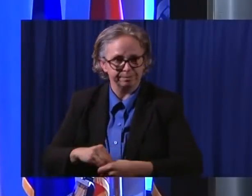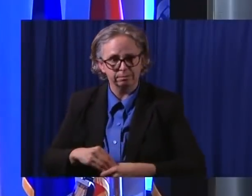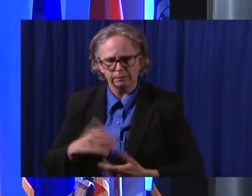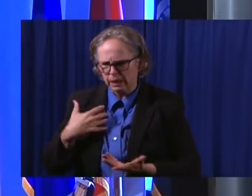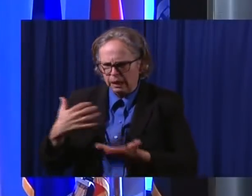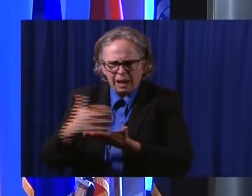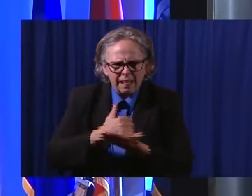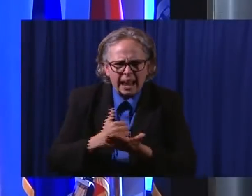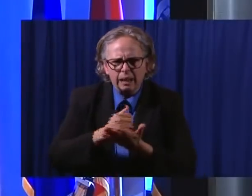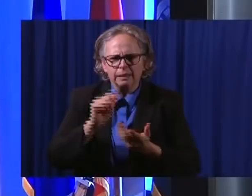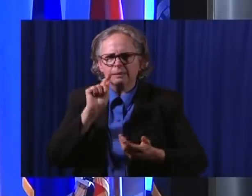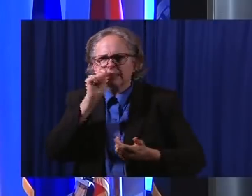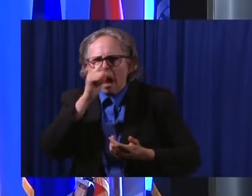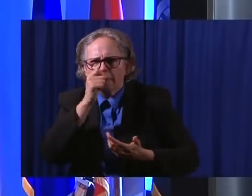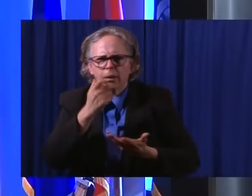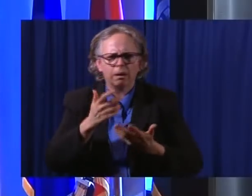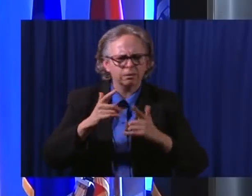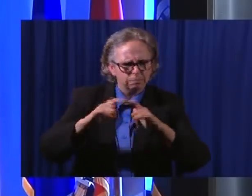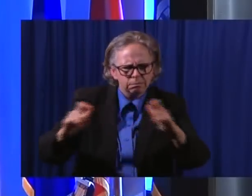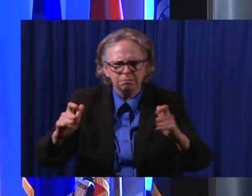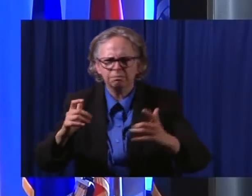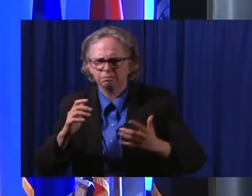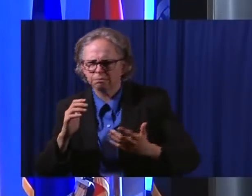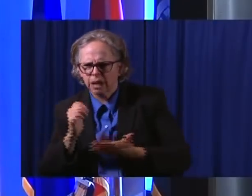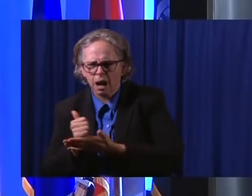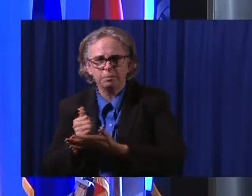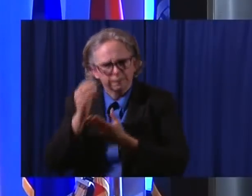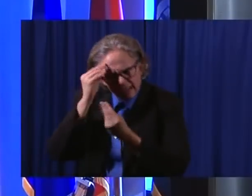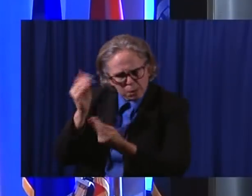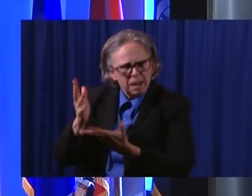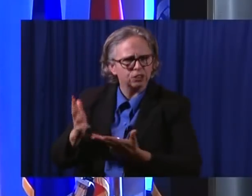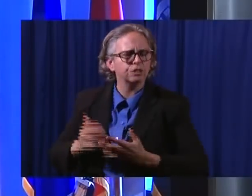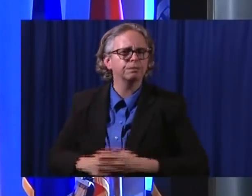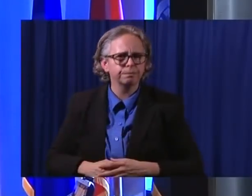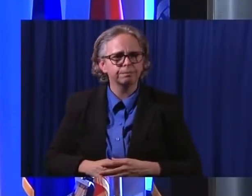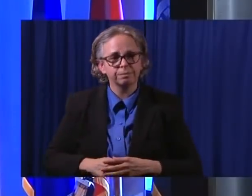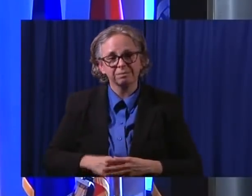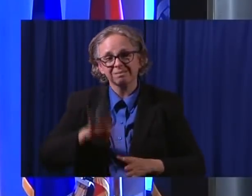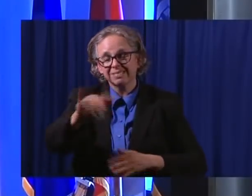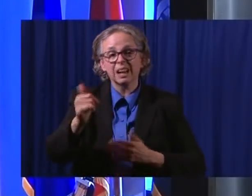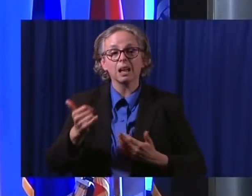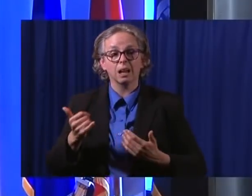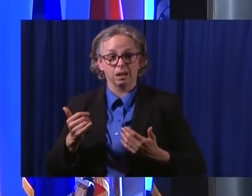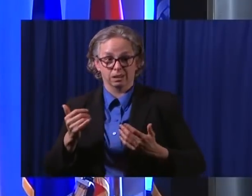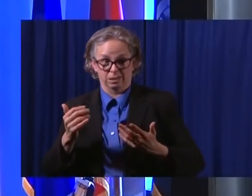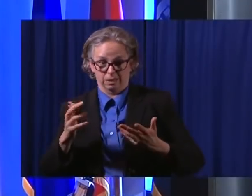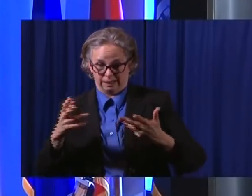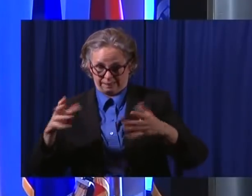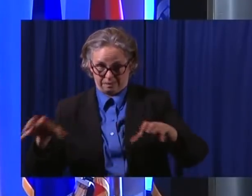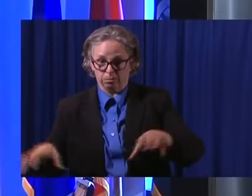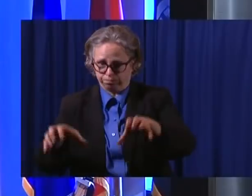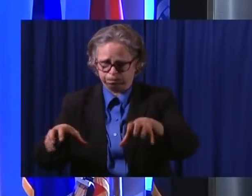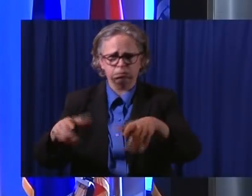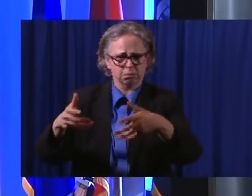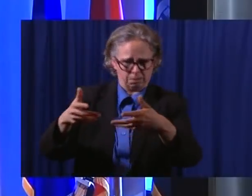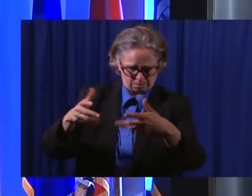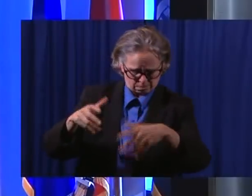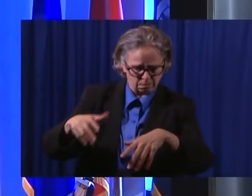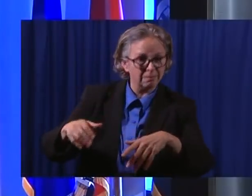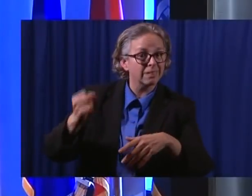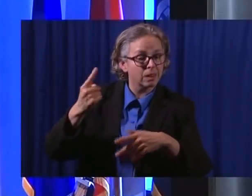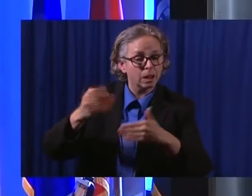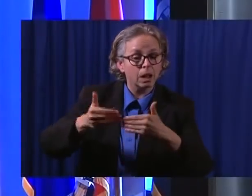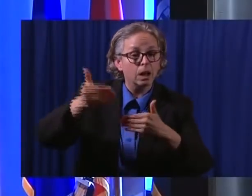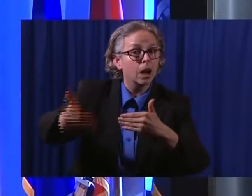where we think the risk may be highest. And then the follow-on actions are probably as important as what we do with the testing. Where the